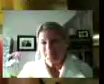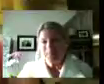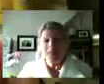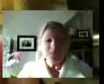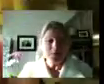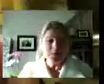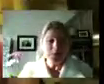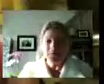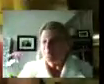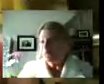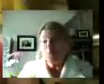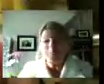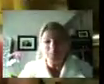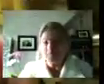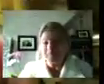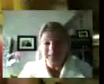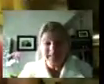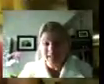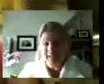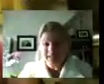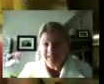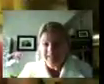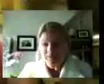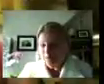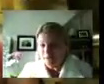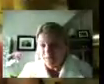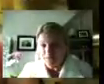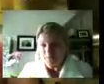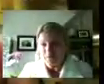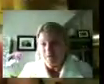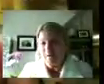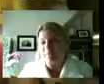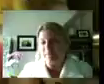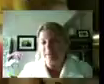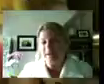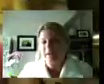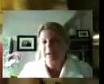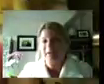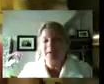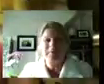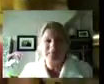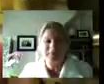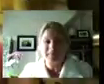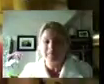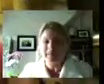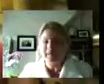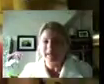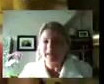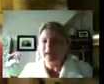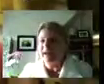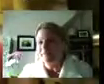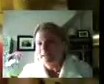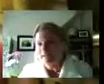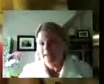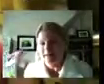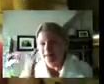Well, your business abilities is never a closed door. I'm not here, but I don't think people realize